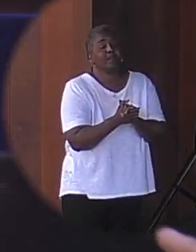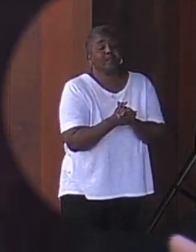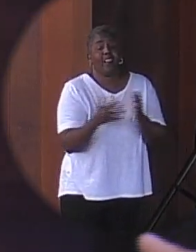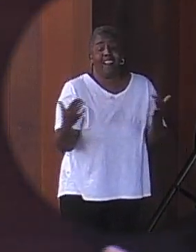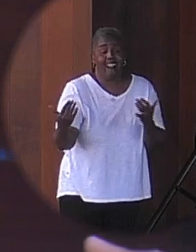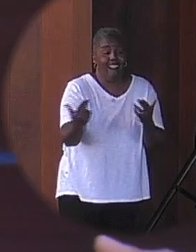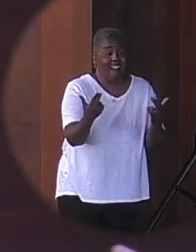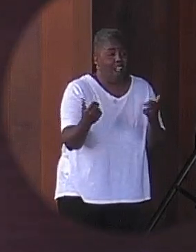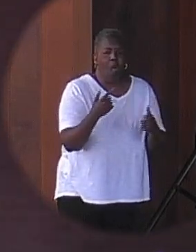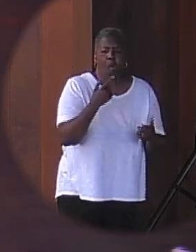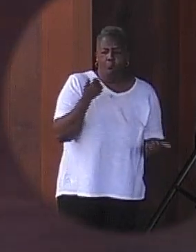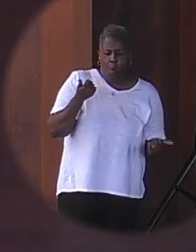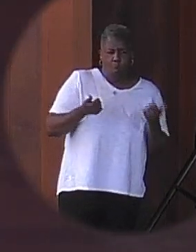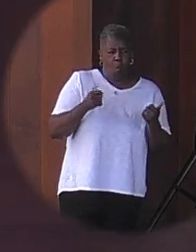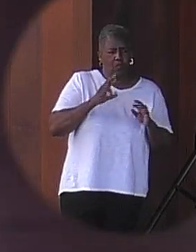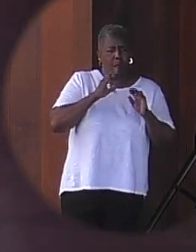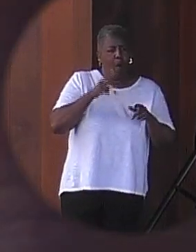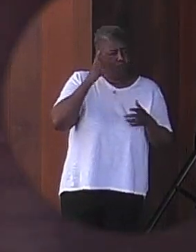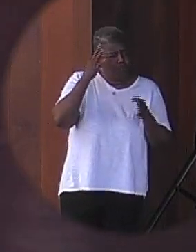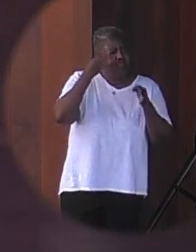Whose report do you believe?